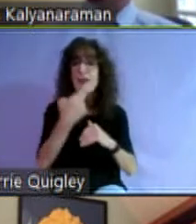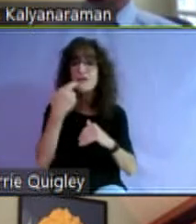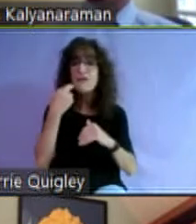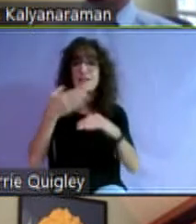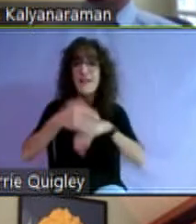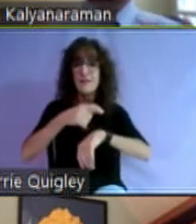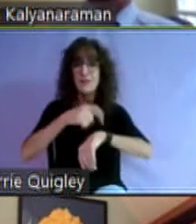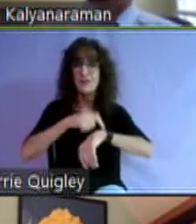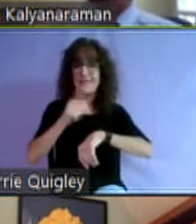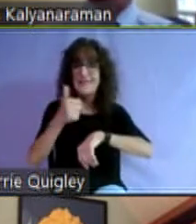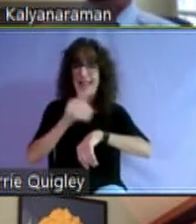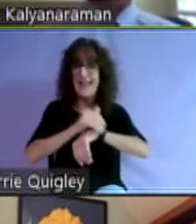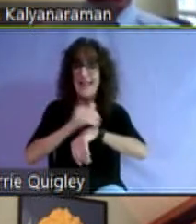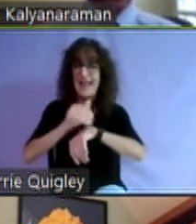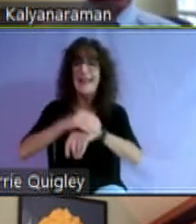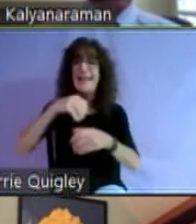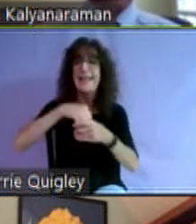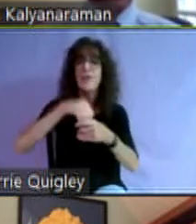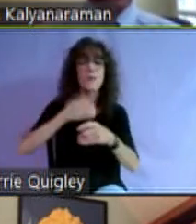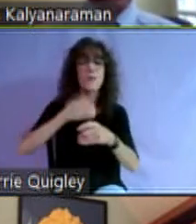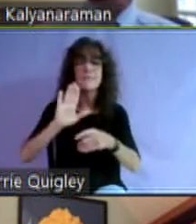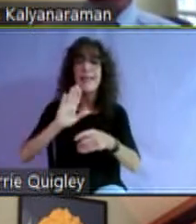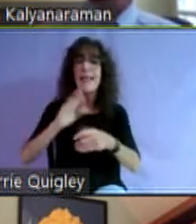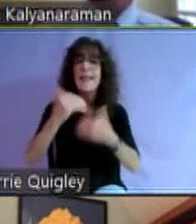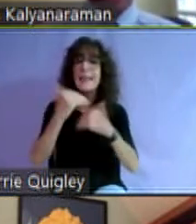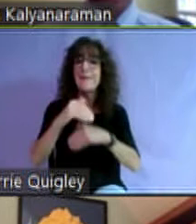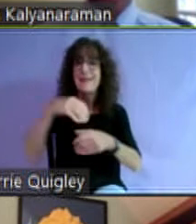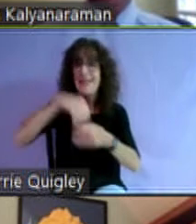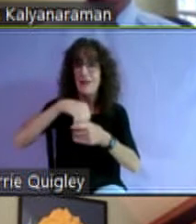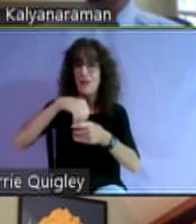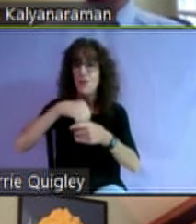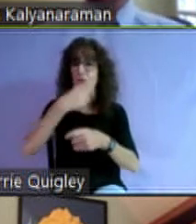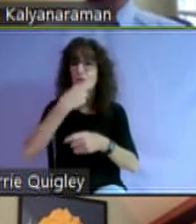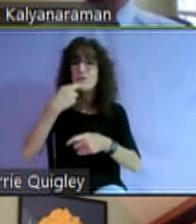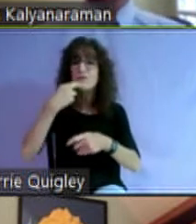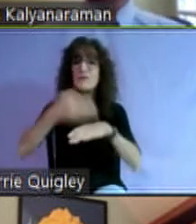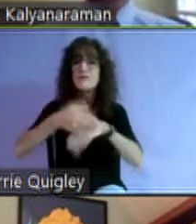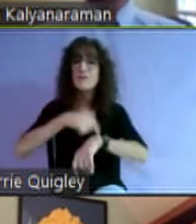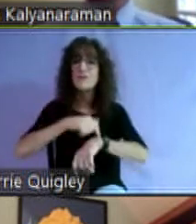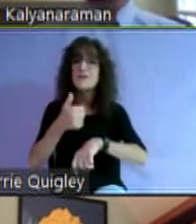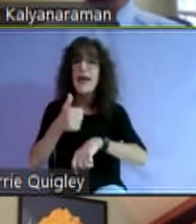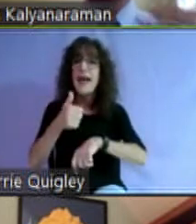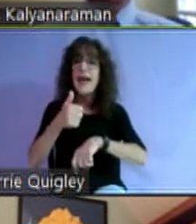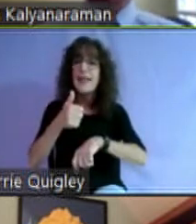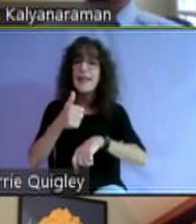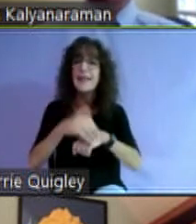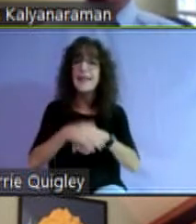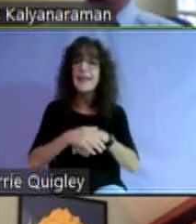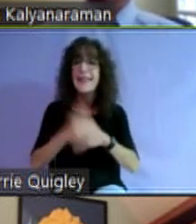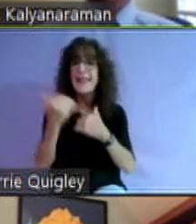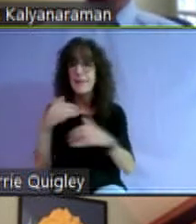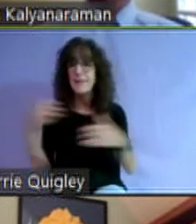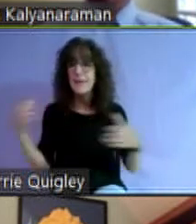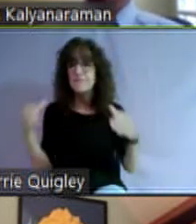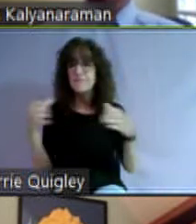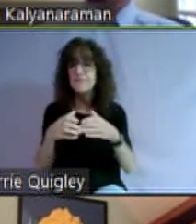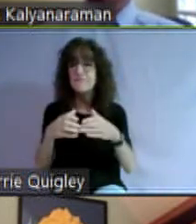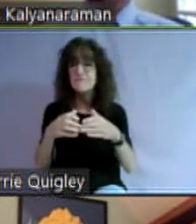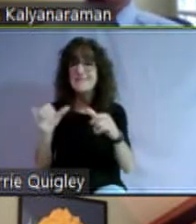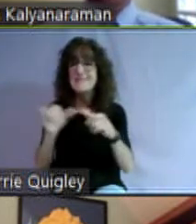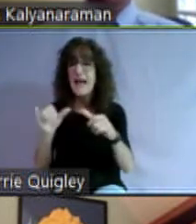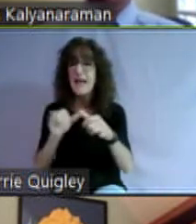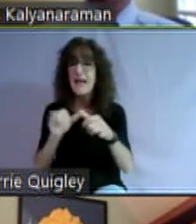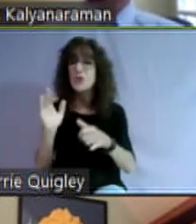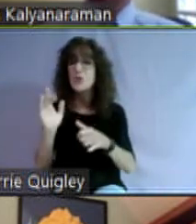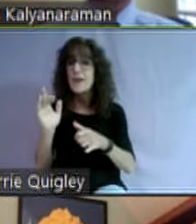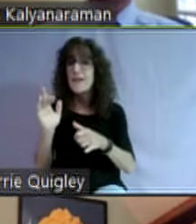o'clock, indoor, sorry, limiting restaurants indoor after 10 o'clock, um, limiting gathering size, 25 indoors and